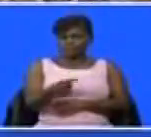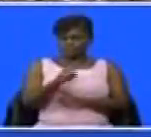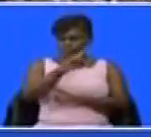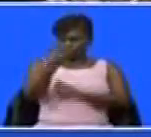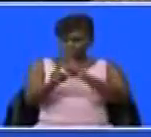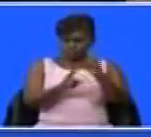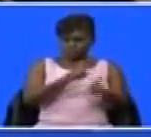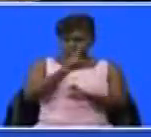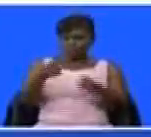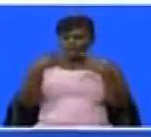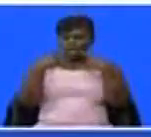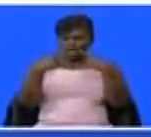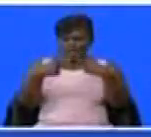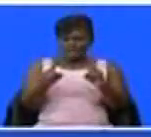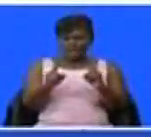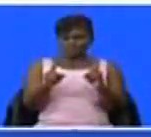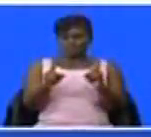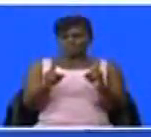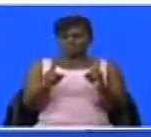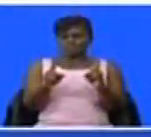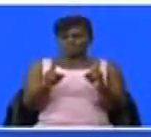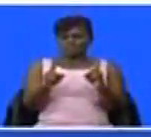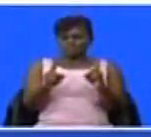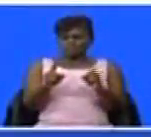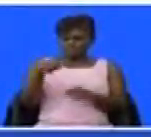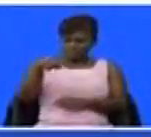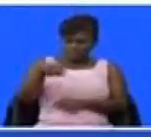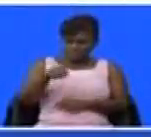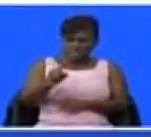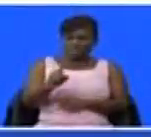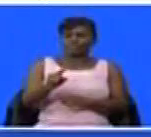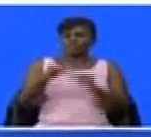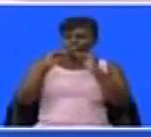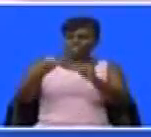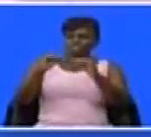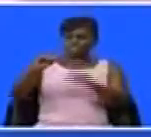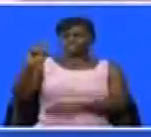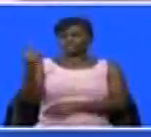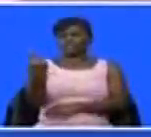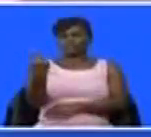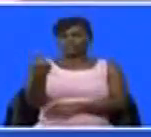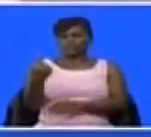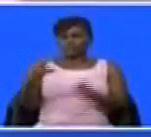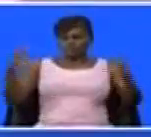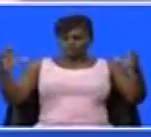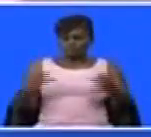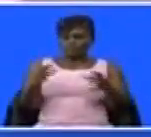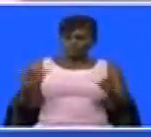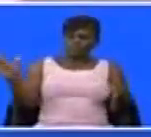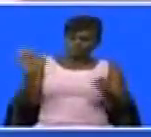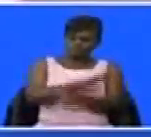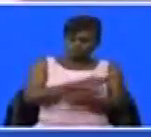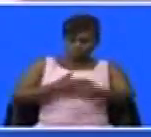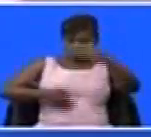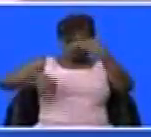drill should not have been announced by the students and staff, should have been taken through disaster preparedness. The entire community in the university,